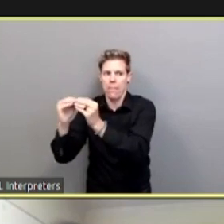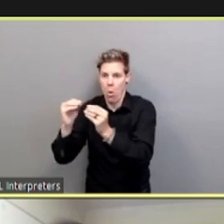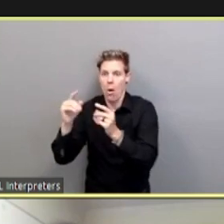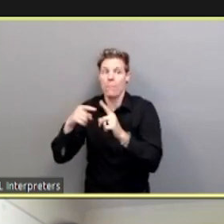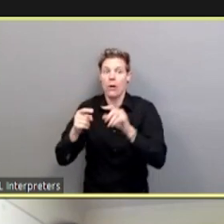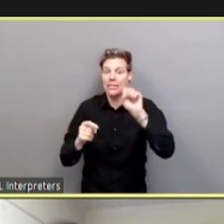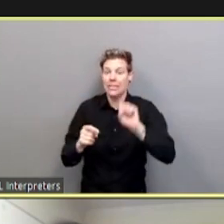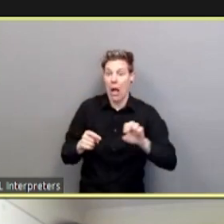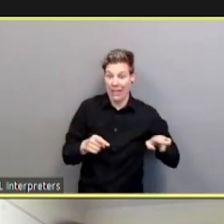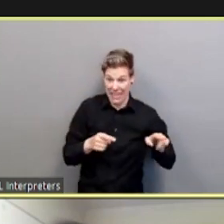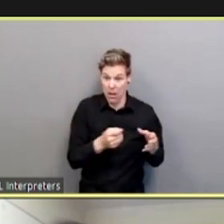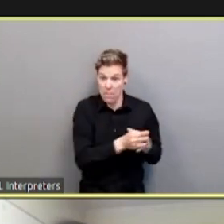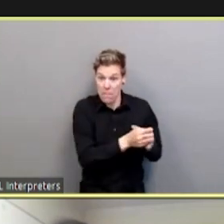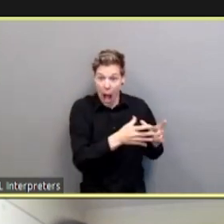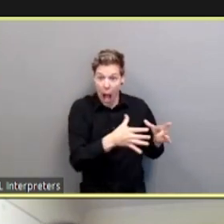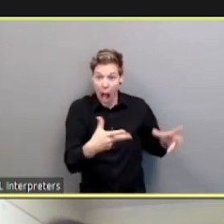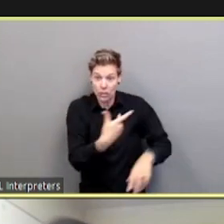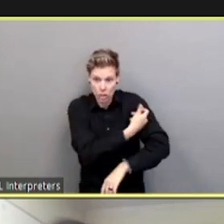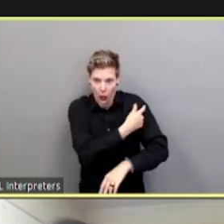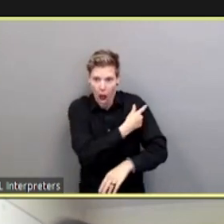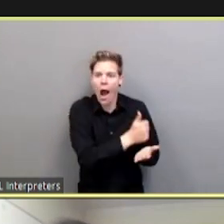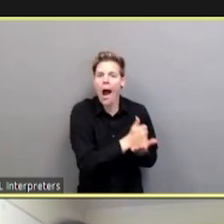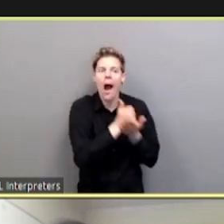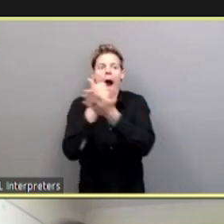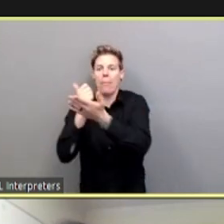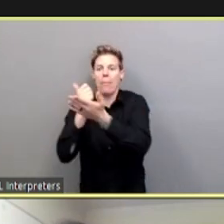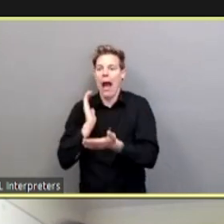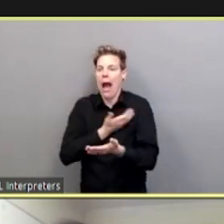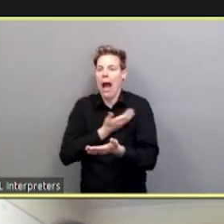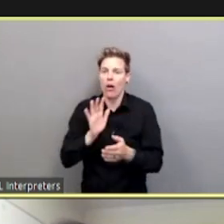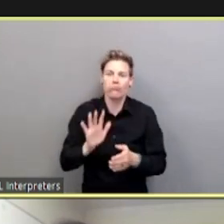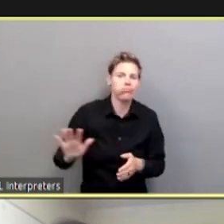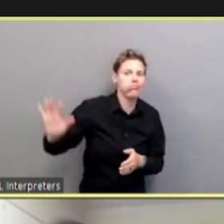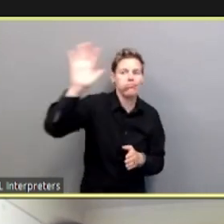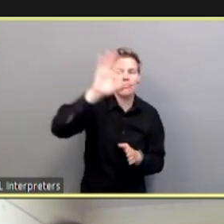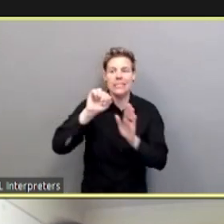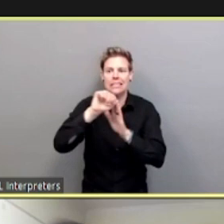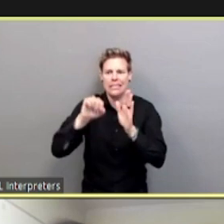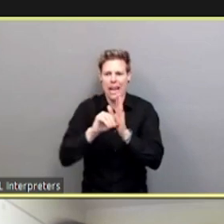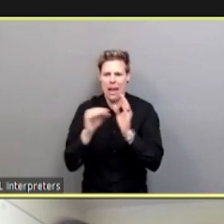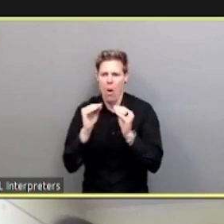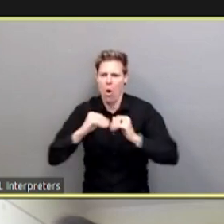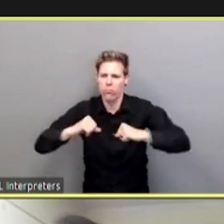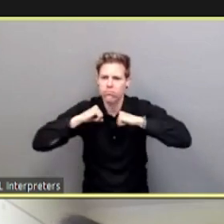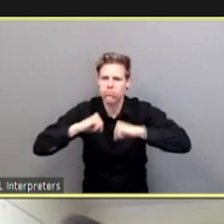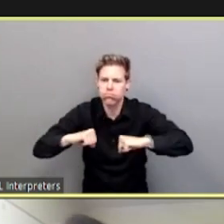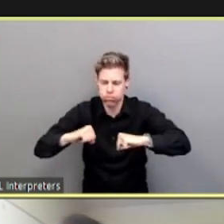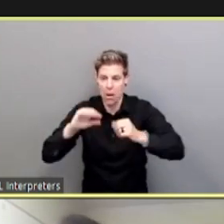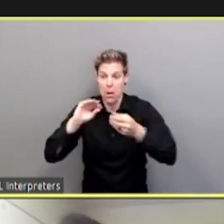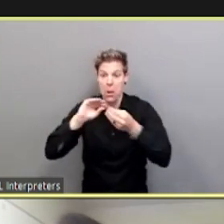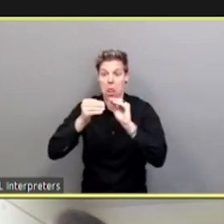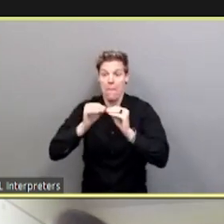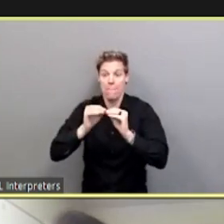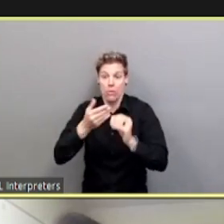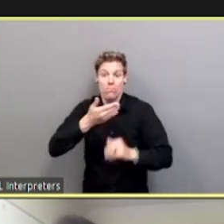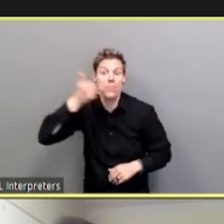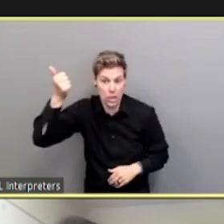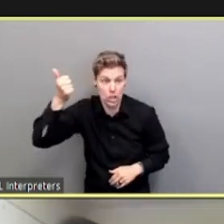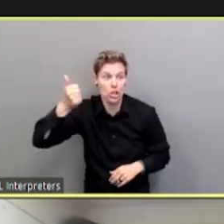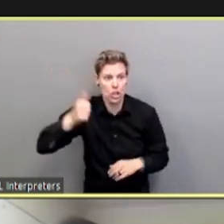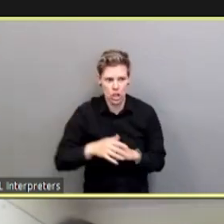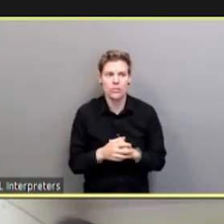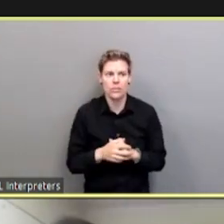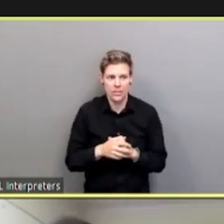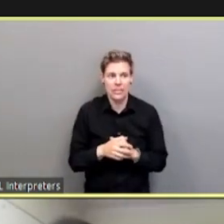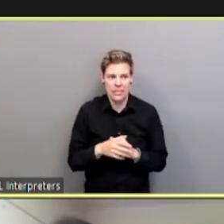also protecting our children who aren't vaccinated yet. We'll also be having a dashboard. We're working on a dashboard that